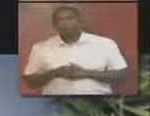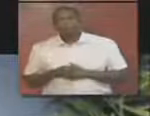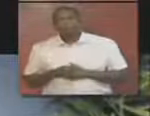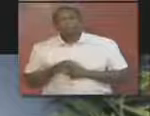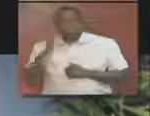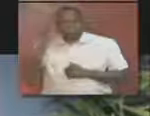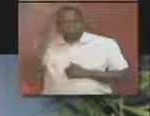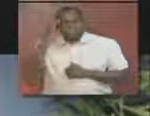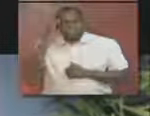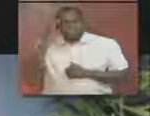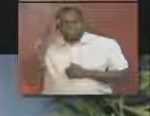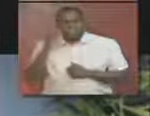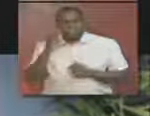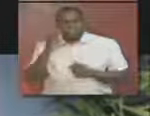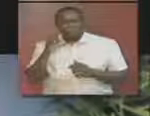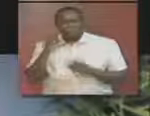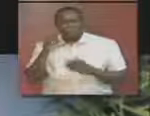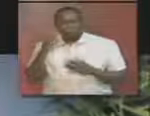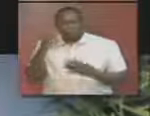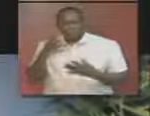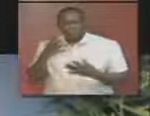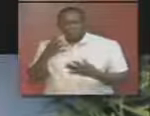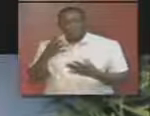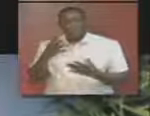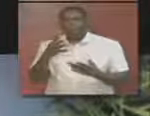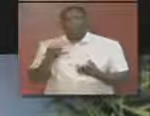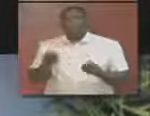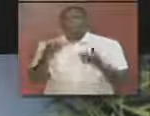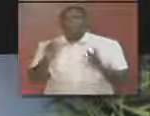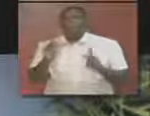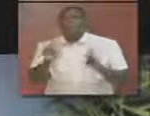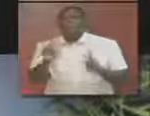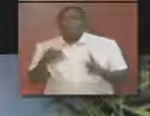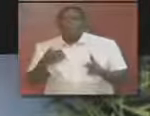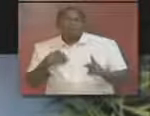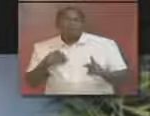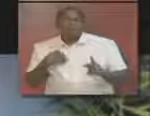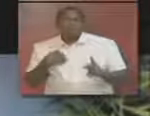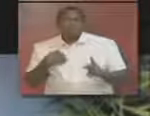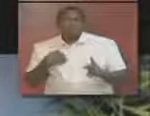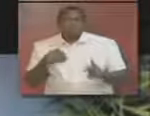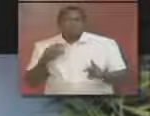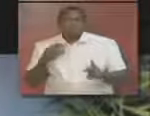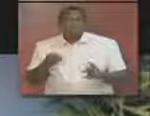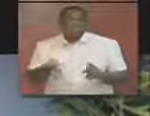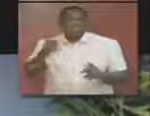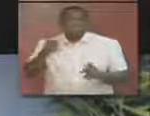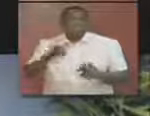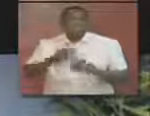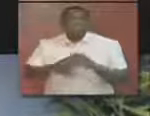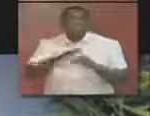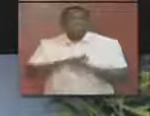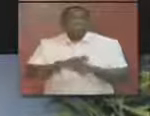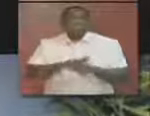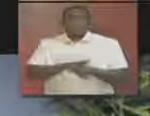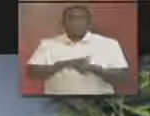terms of the population as it pertains to how many have hypertension, obesity, diabetes. But